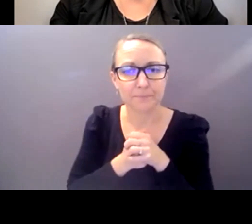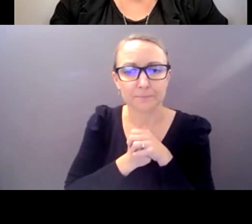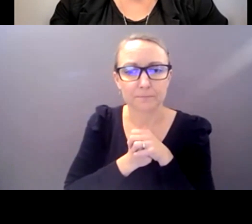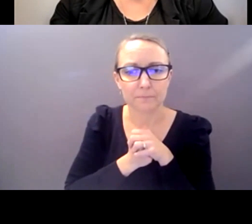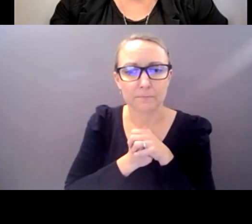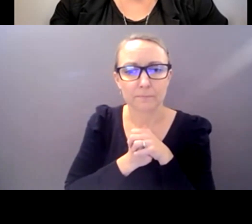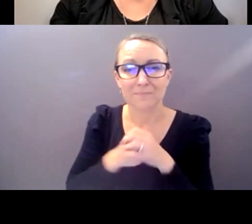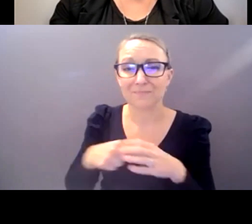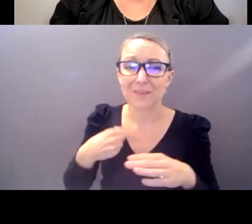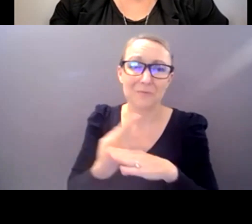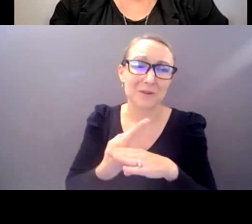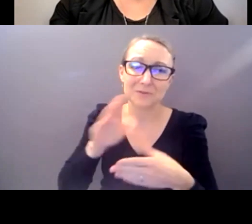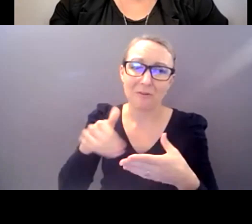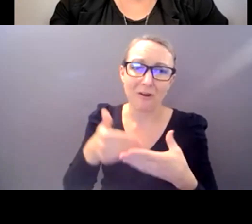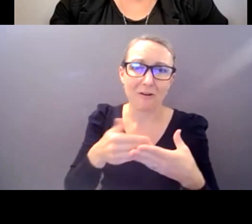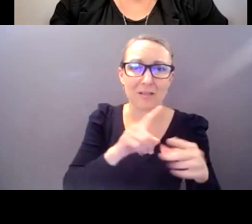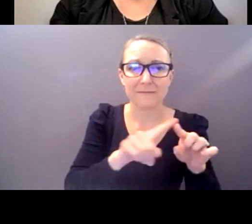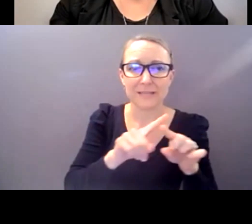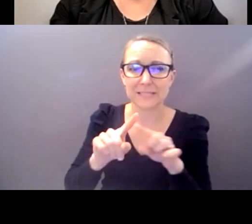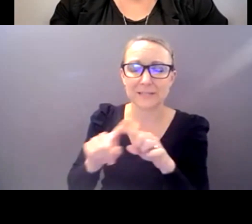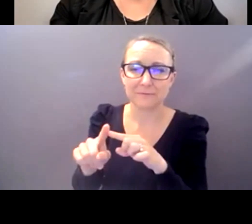we use all of those different